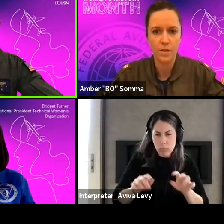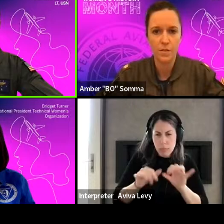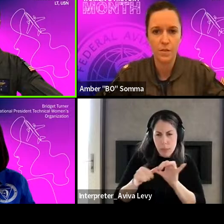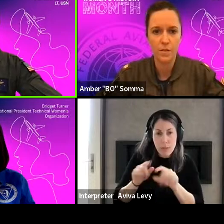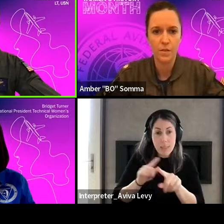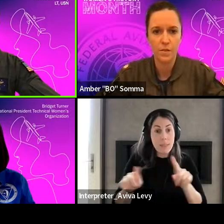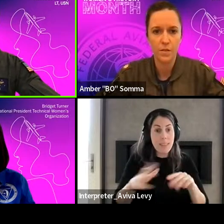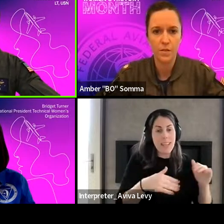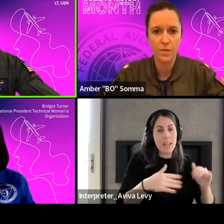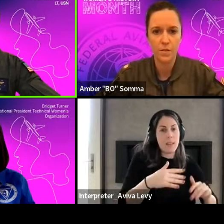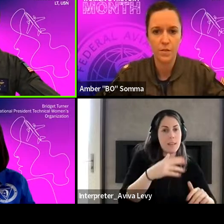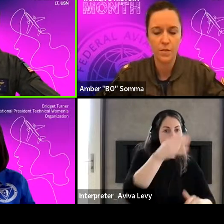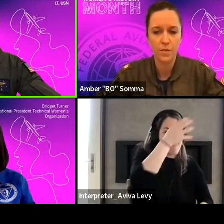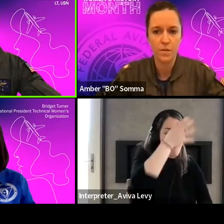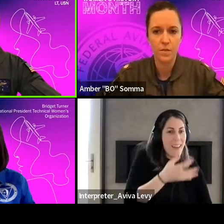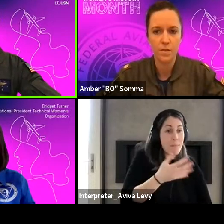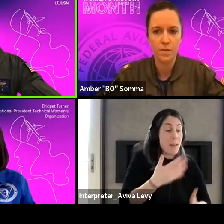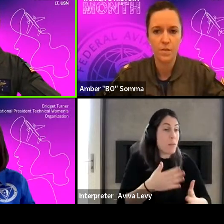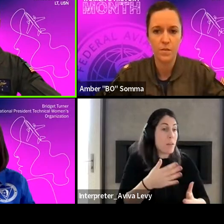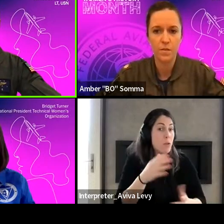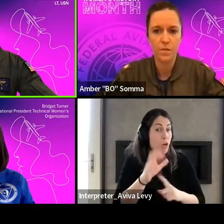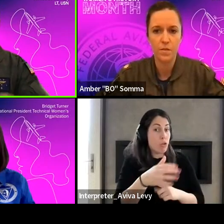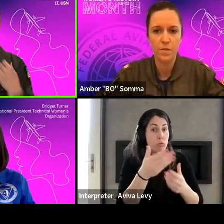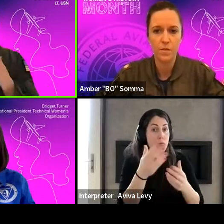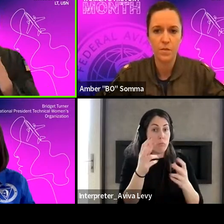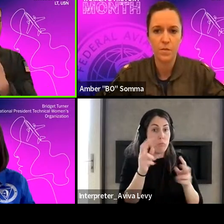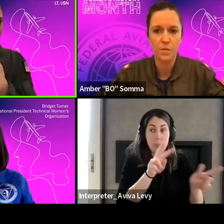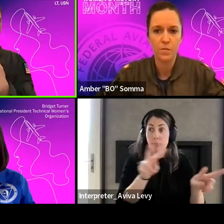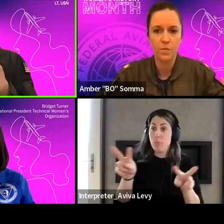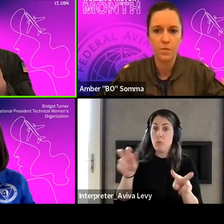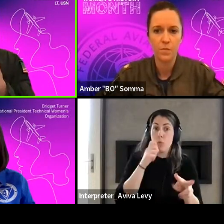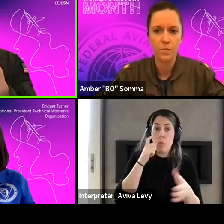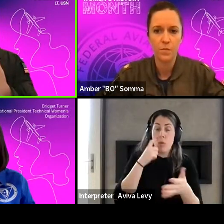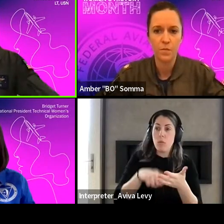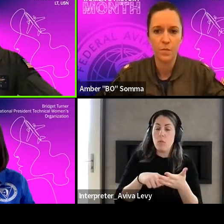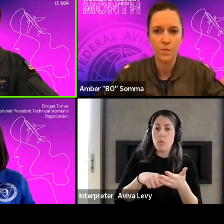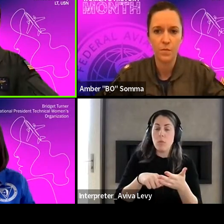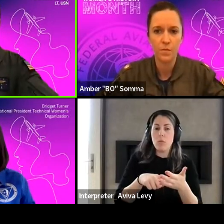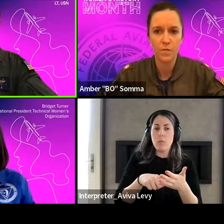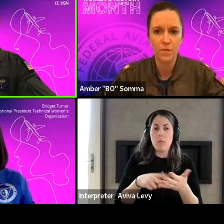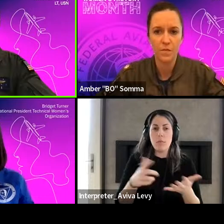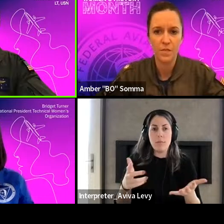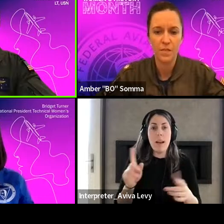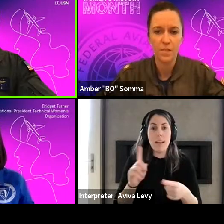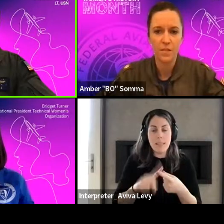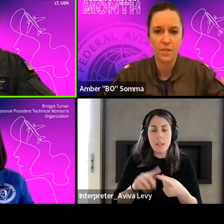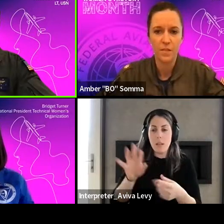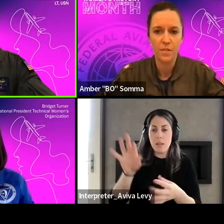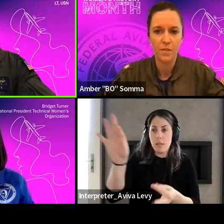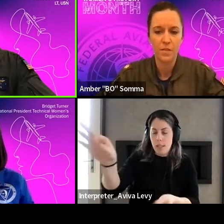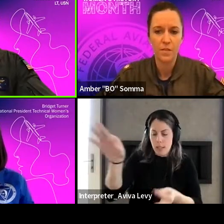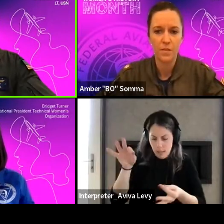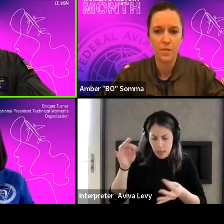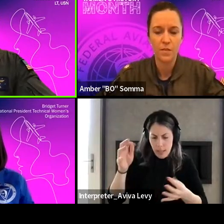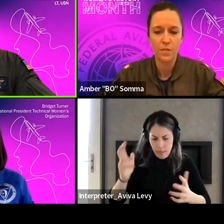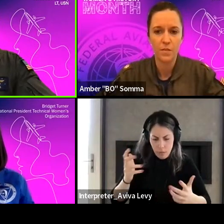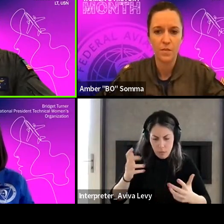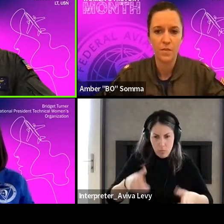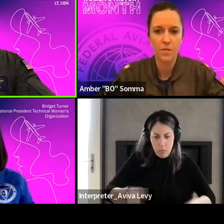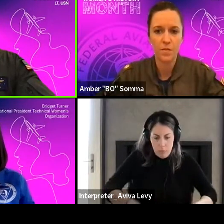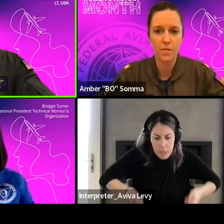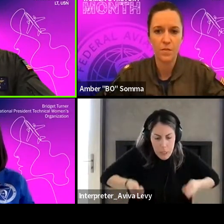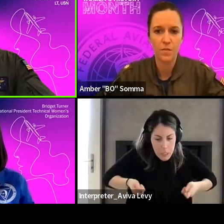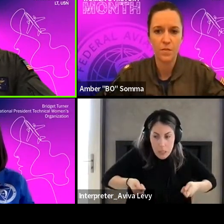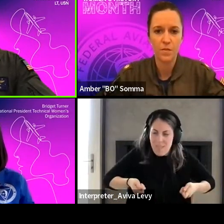not a cultural notice, but sometimes you're like, oh, wow, this really wasn't designed for me. But it's trending